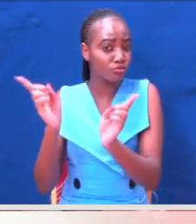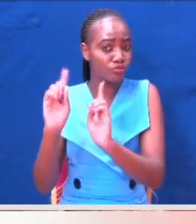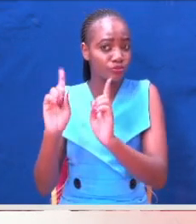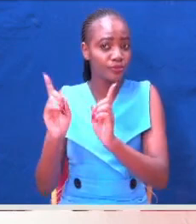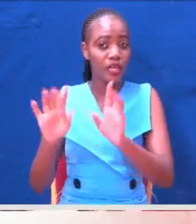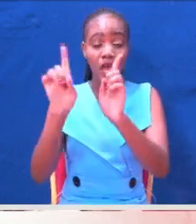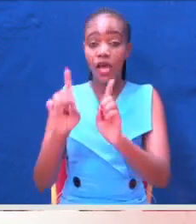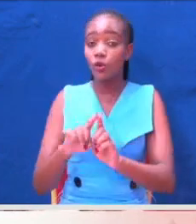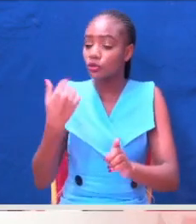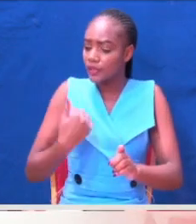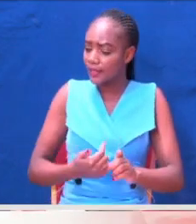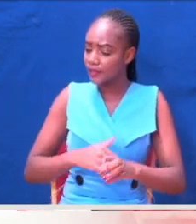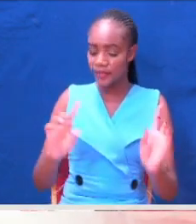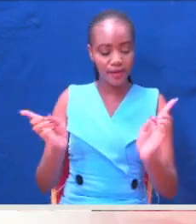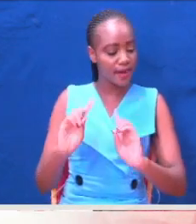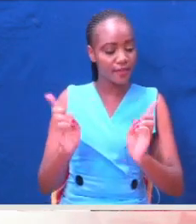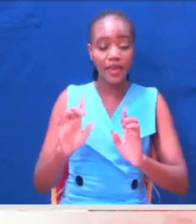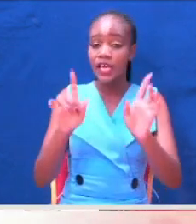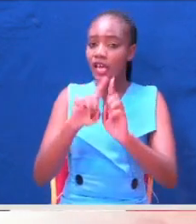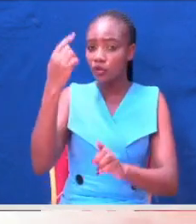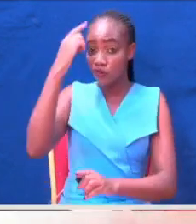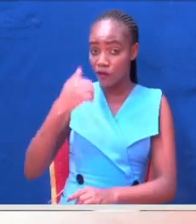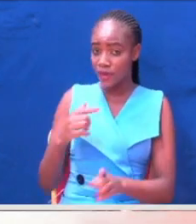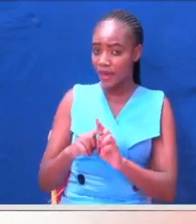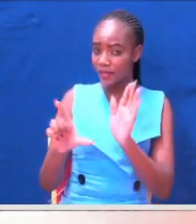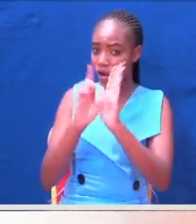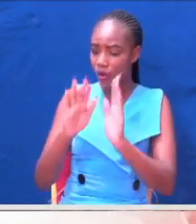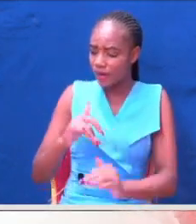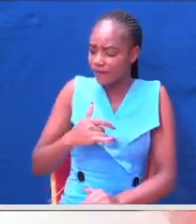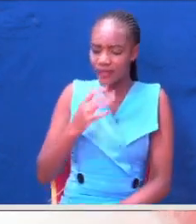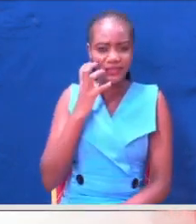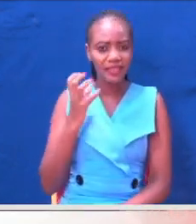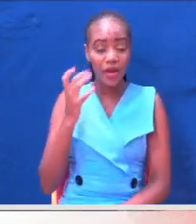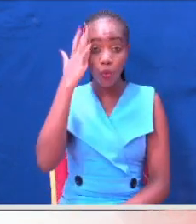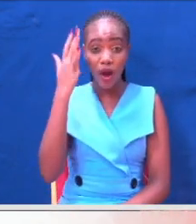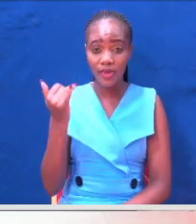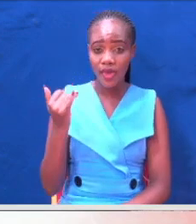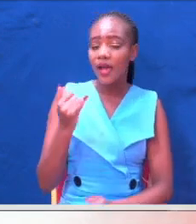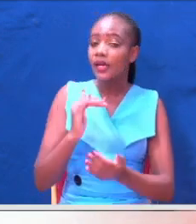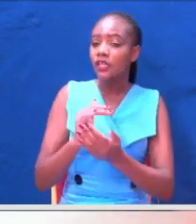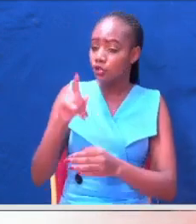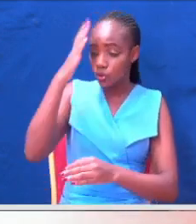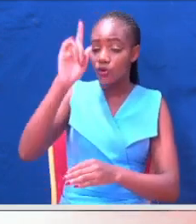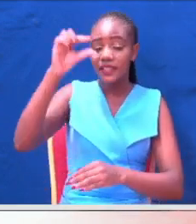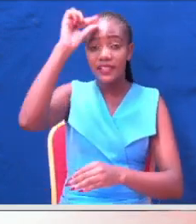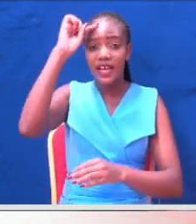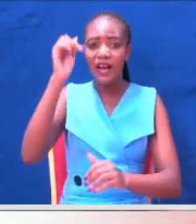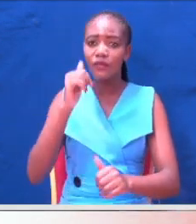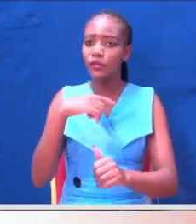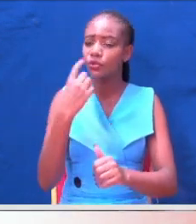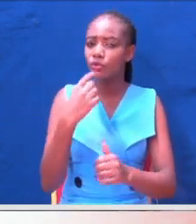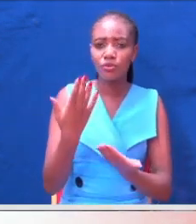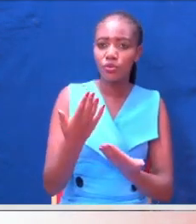has not committed a criminal offense. For me, as a lawyer, it saddens me because this is a government whose modus